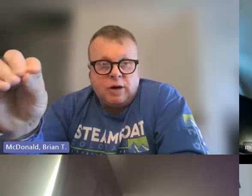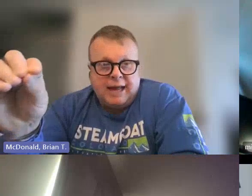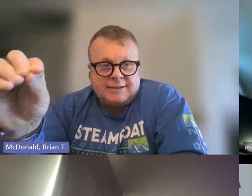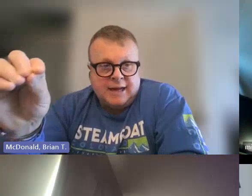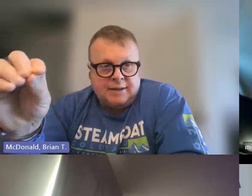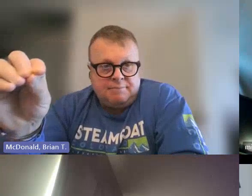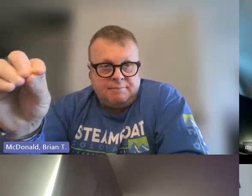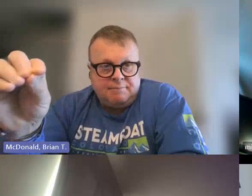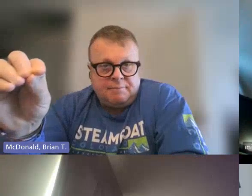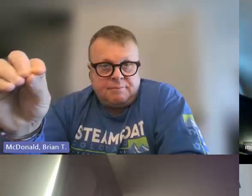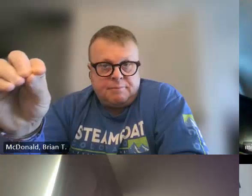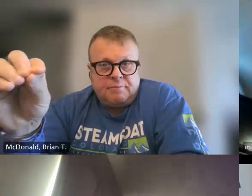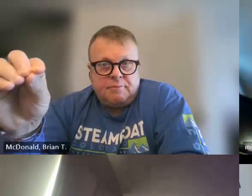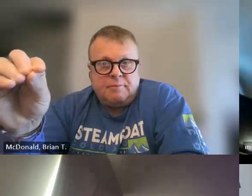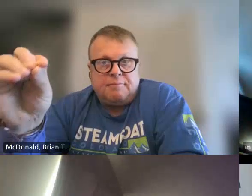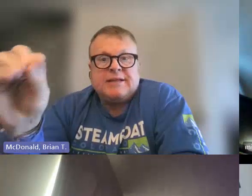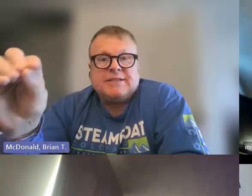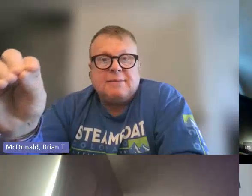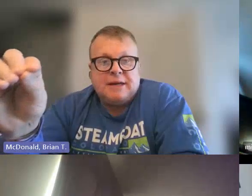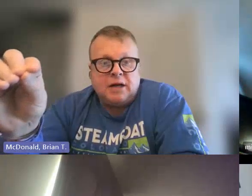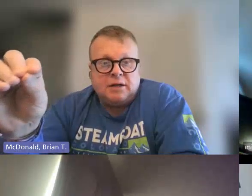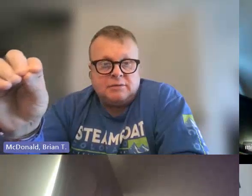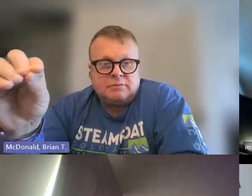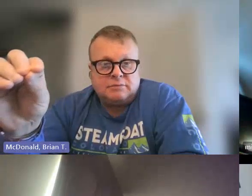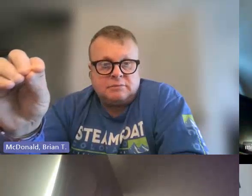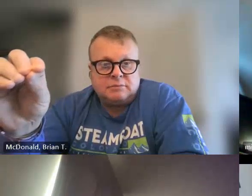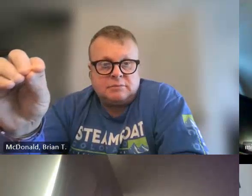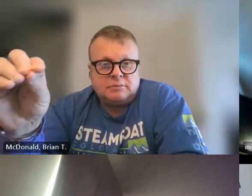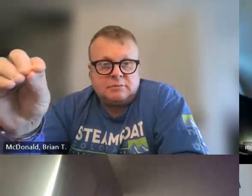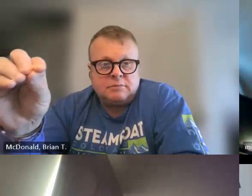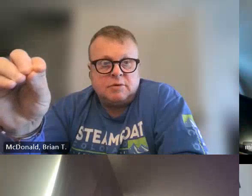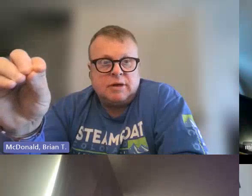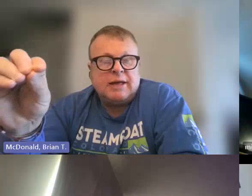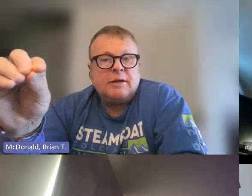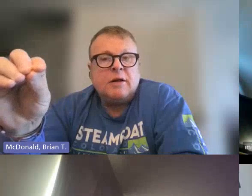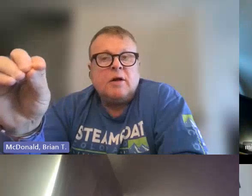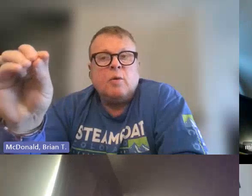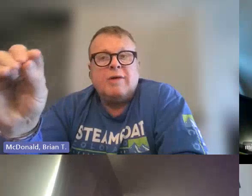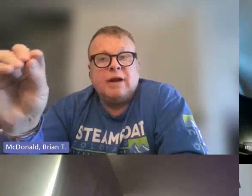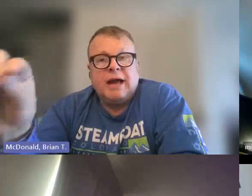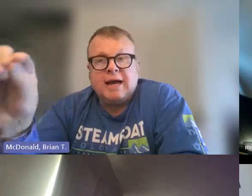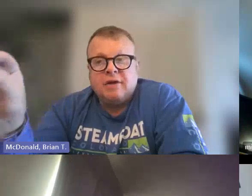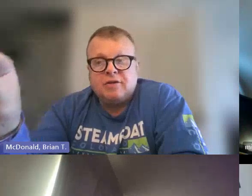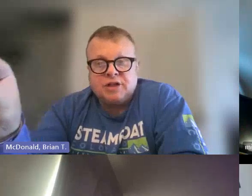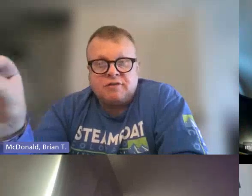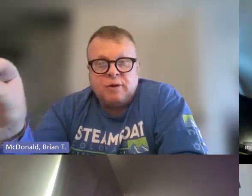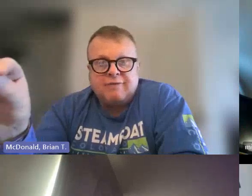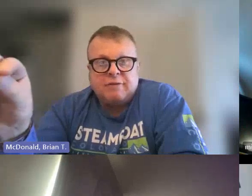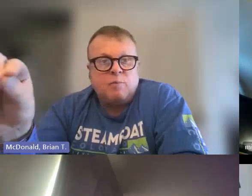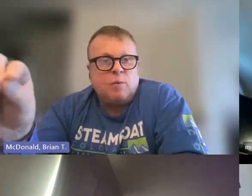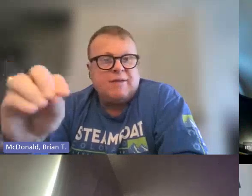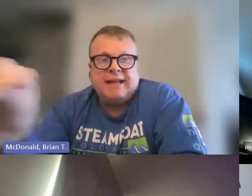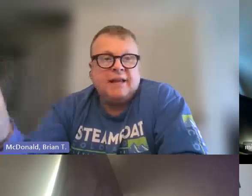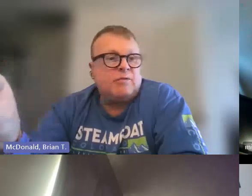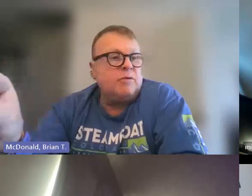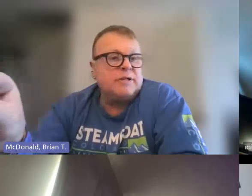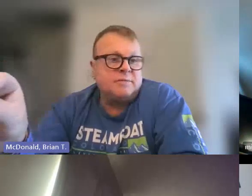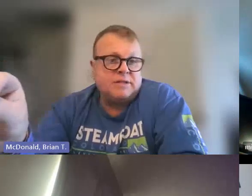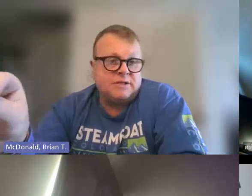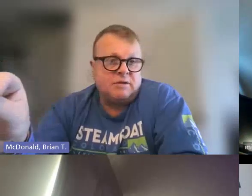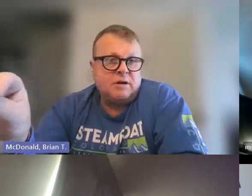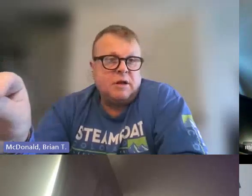I give you class time, but it's got to be done. Okay, we have a lot of other stuff we have to